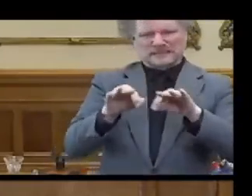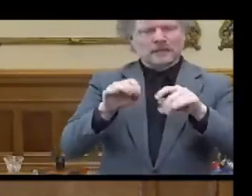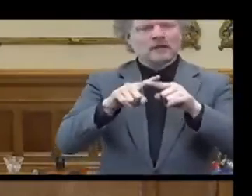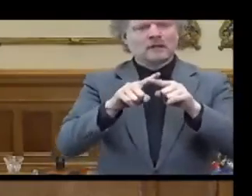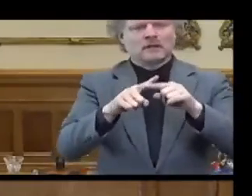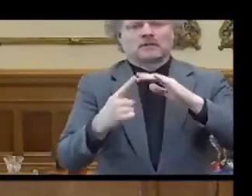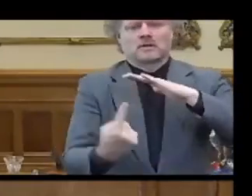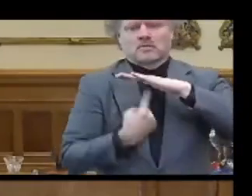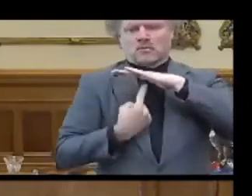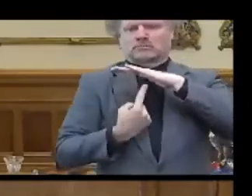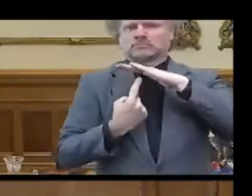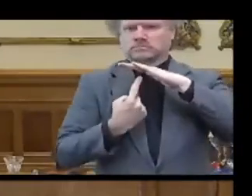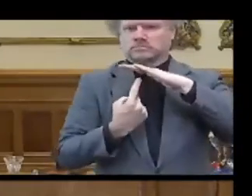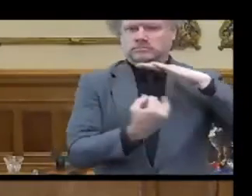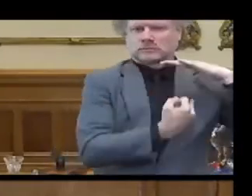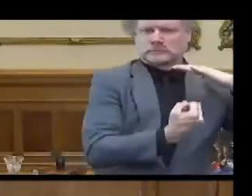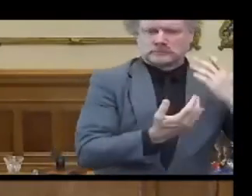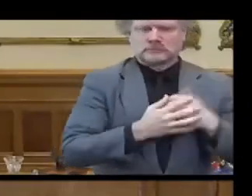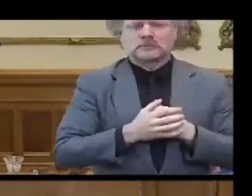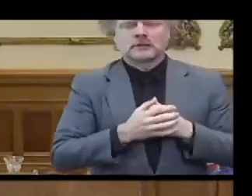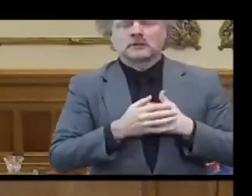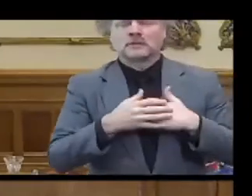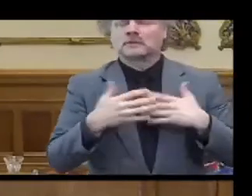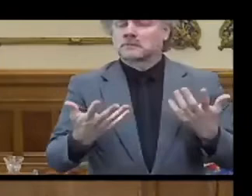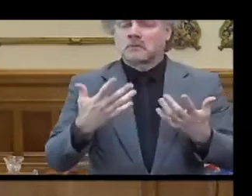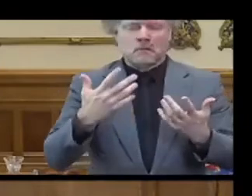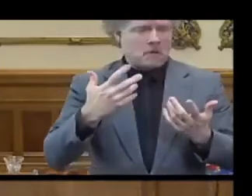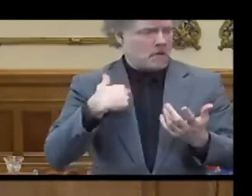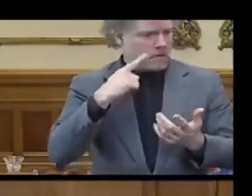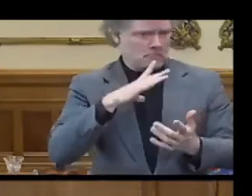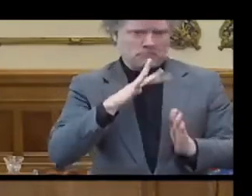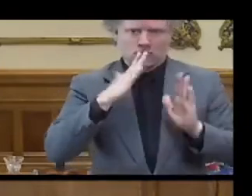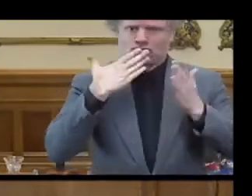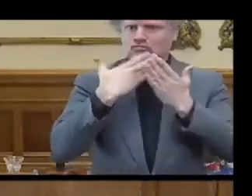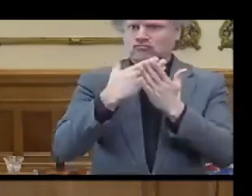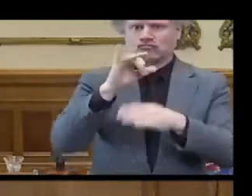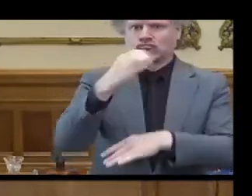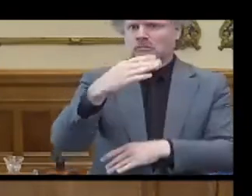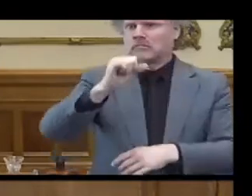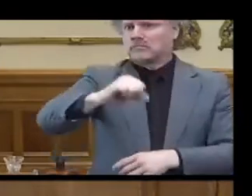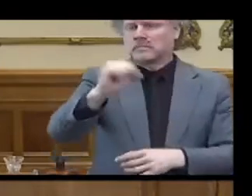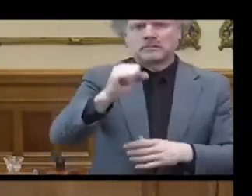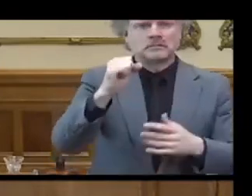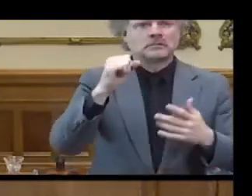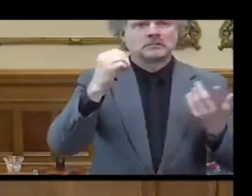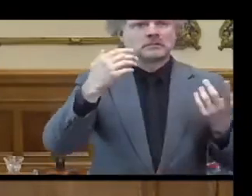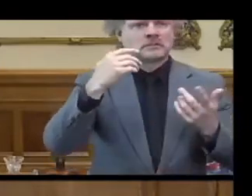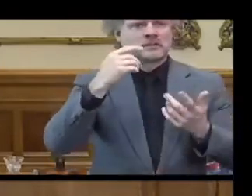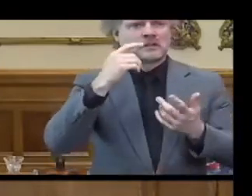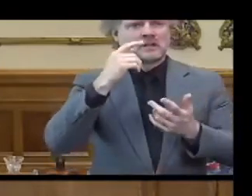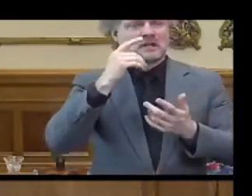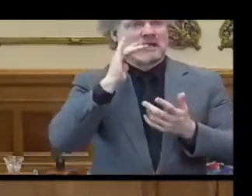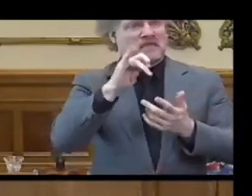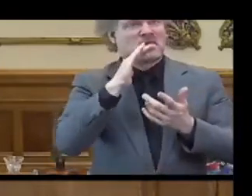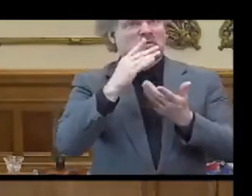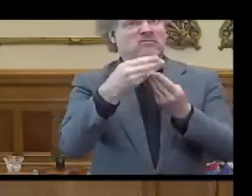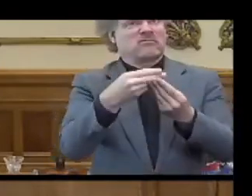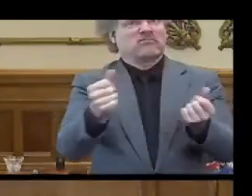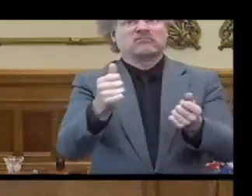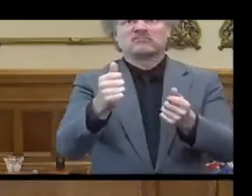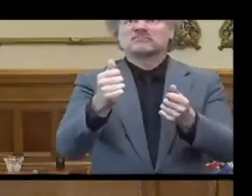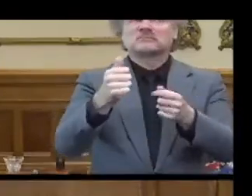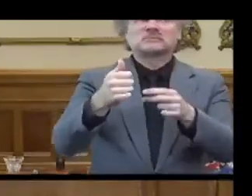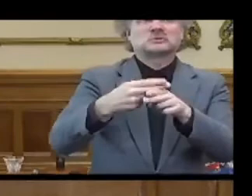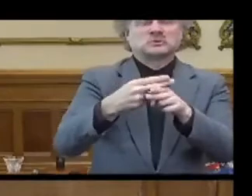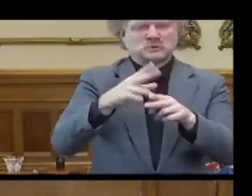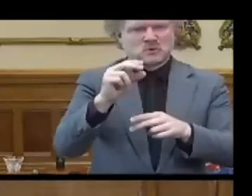and isolation. So yes, I think it would be a great job, because I don't see us being out of this in the near future. We